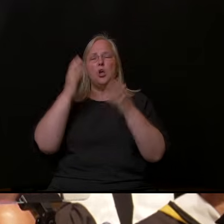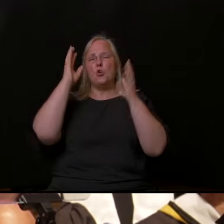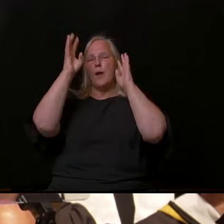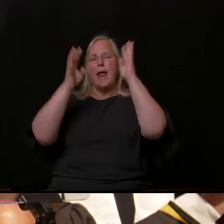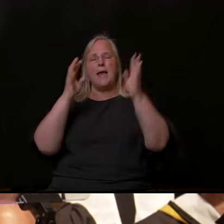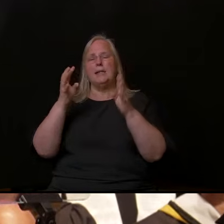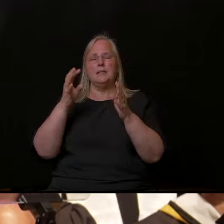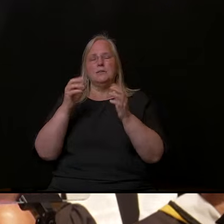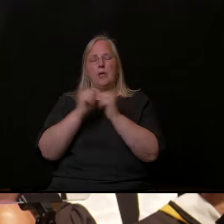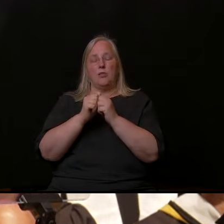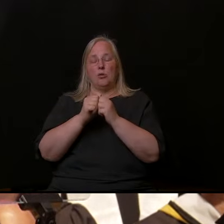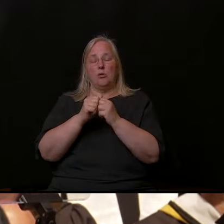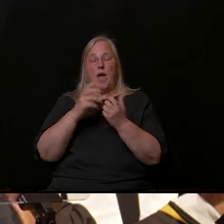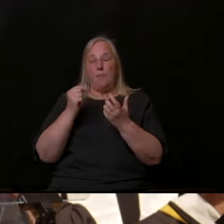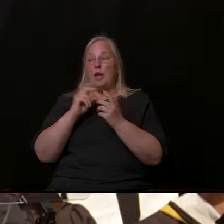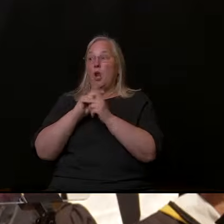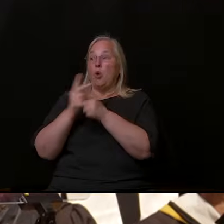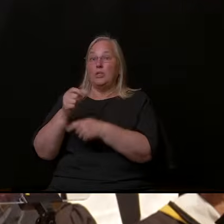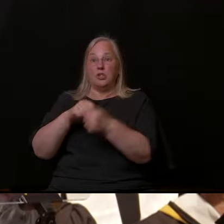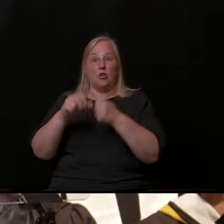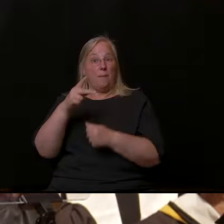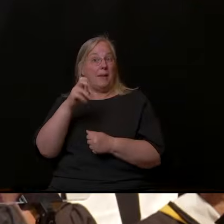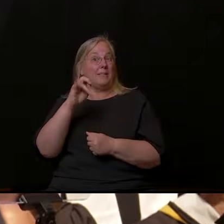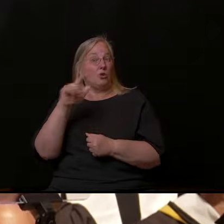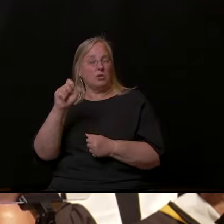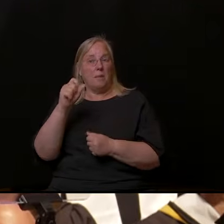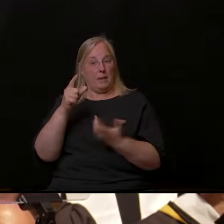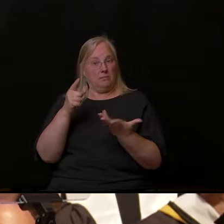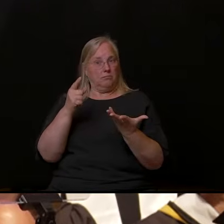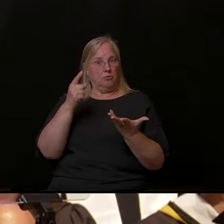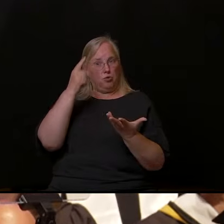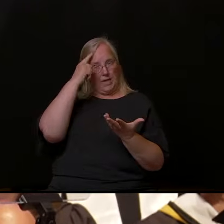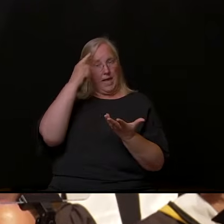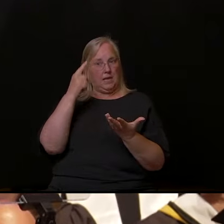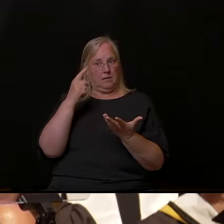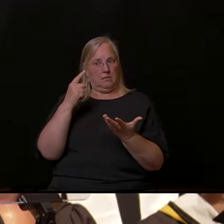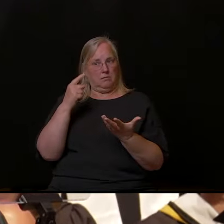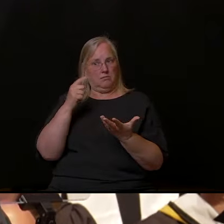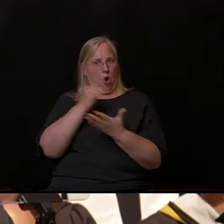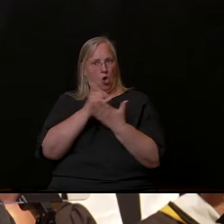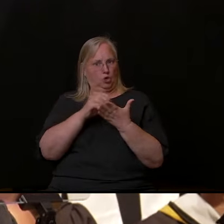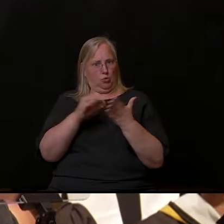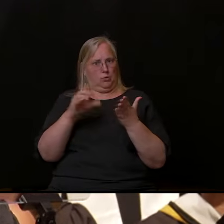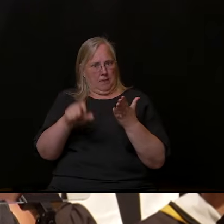pencils because while you would think art students have pencils, none of us do. So,